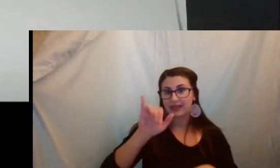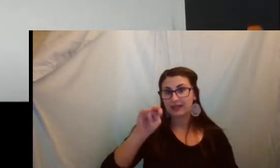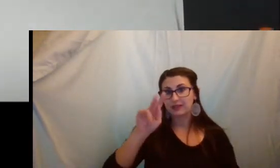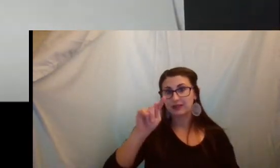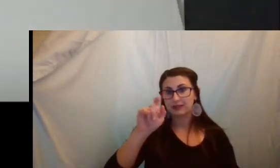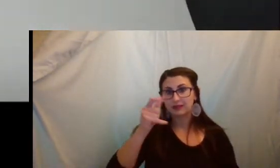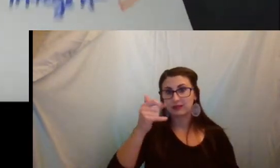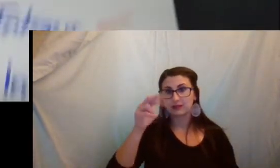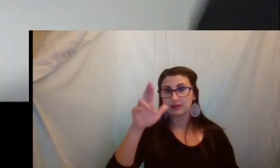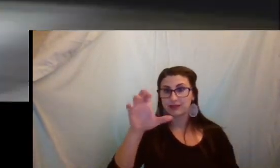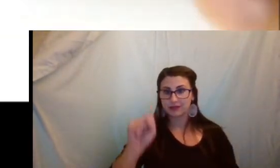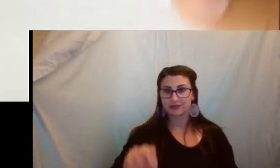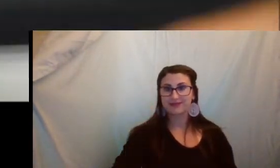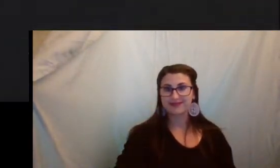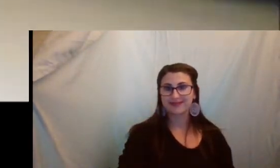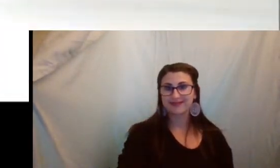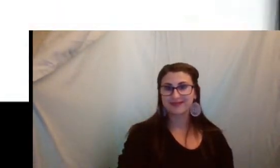dividing integers.